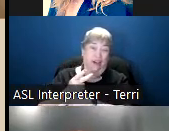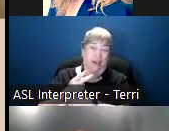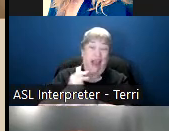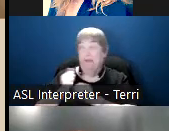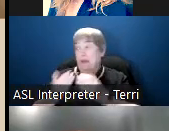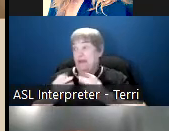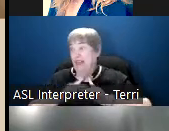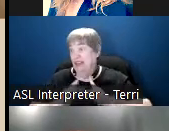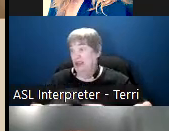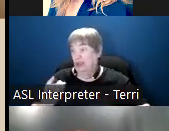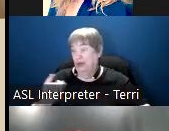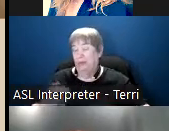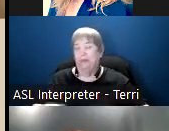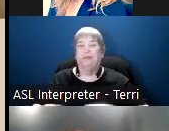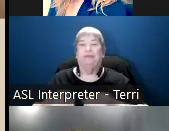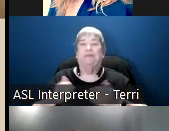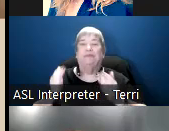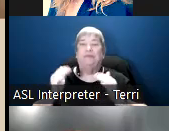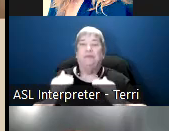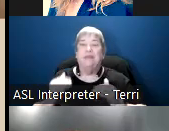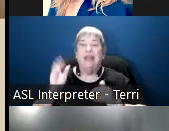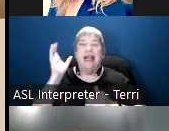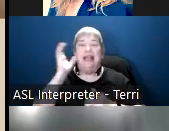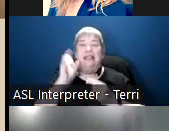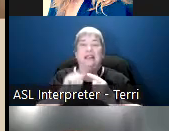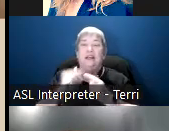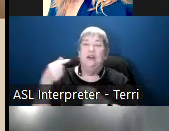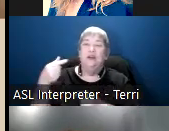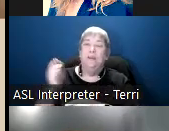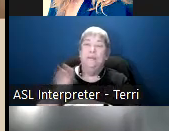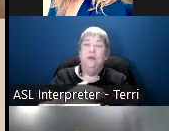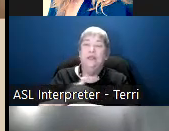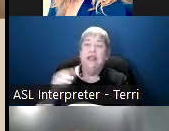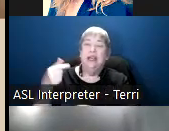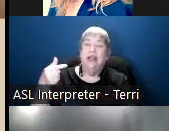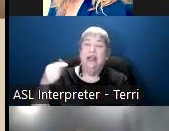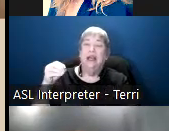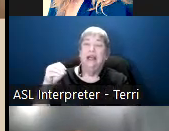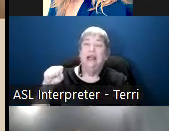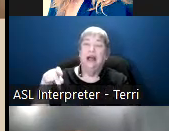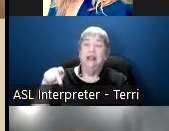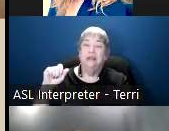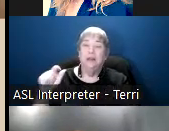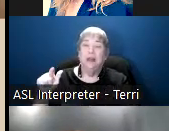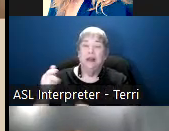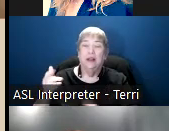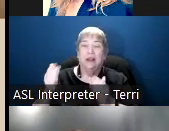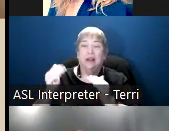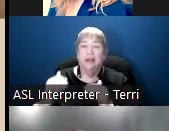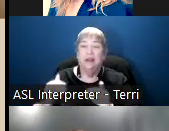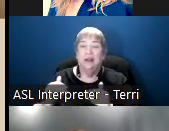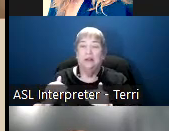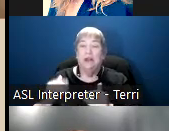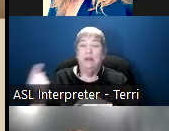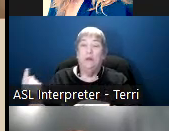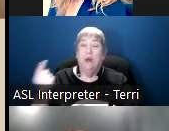too. Listening to gospel music. Yes. Let's see. Someone said spending at least one daily